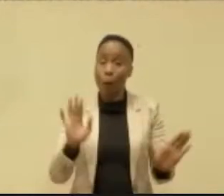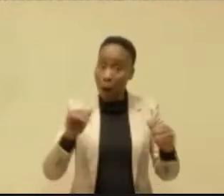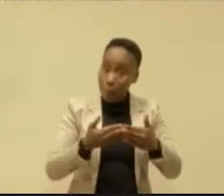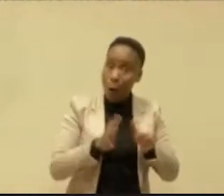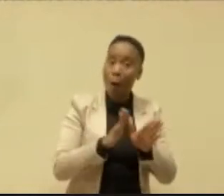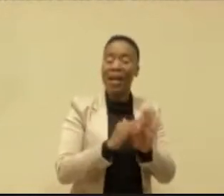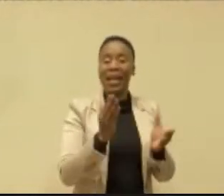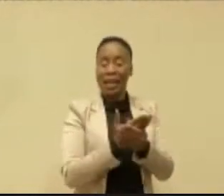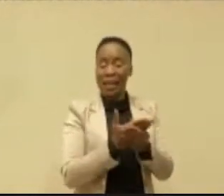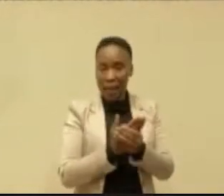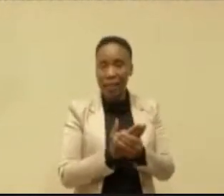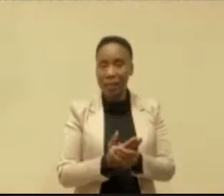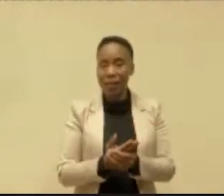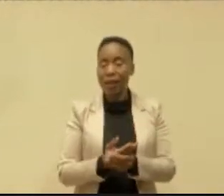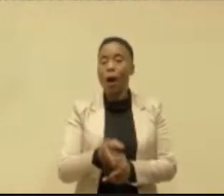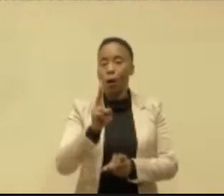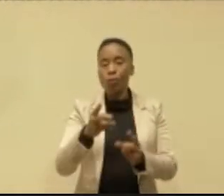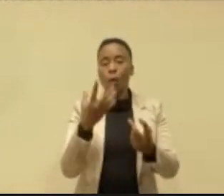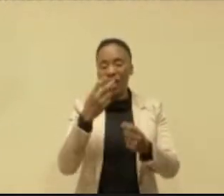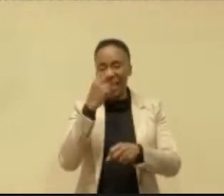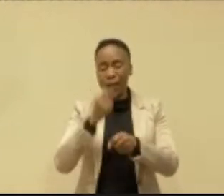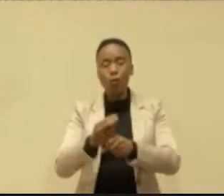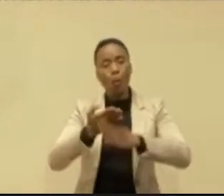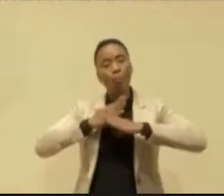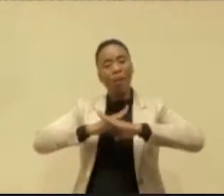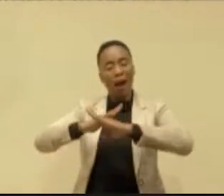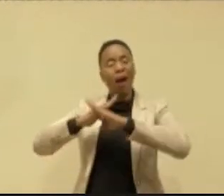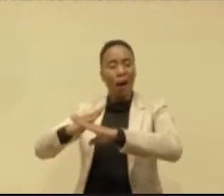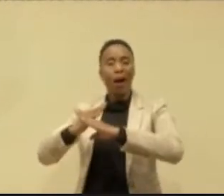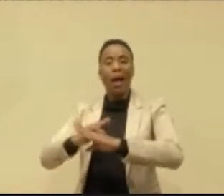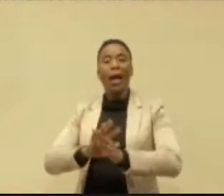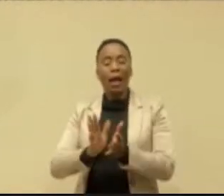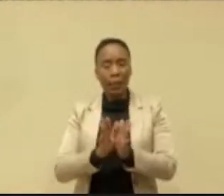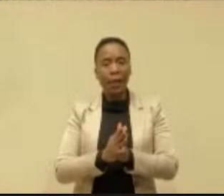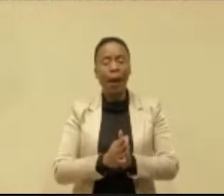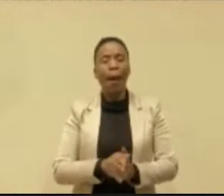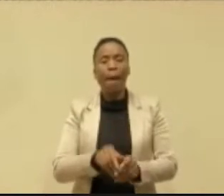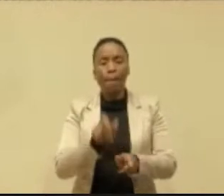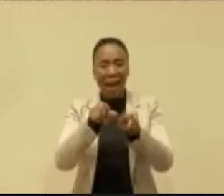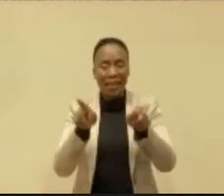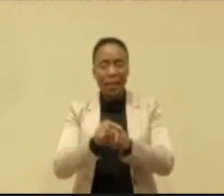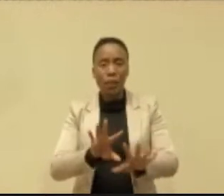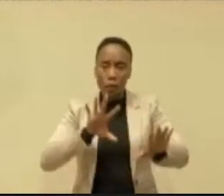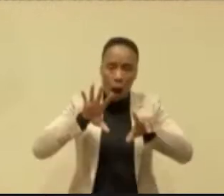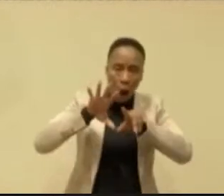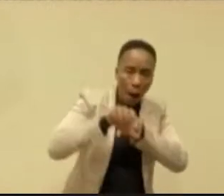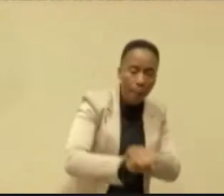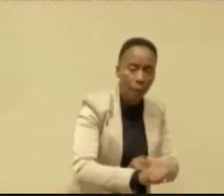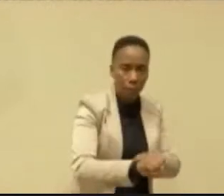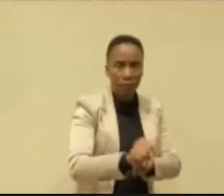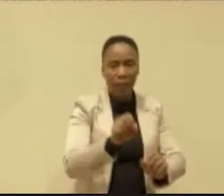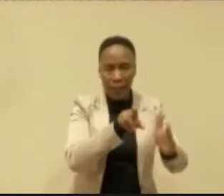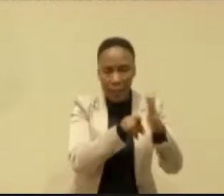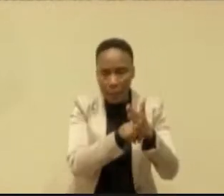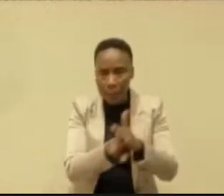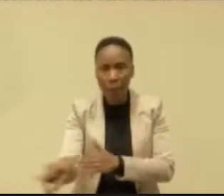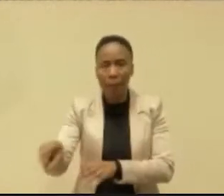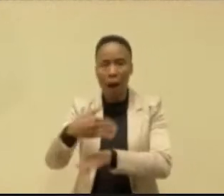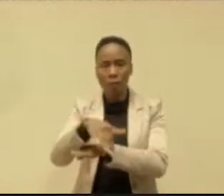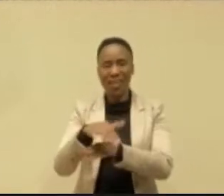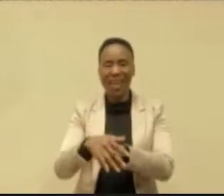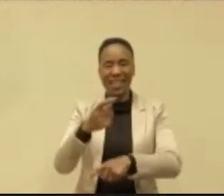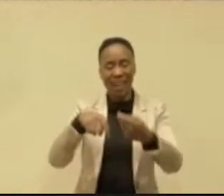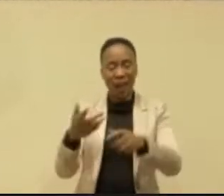combating of trafficking in persons of acts 7 of 2013